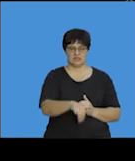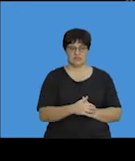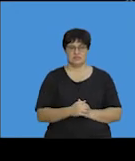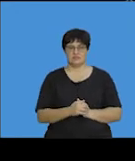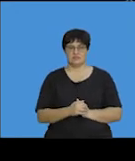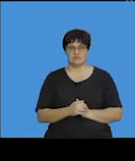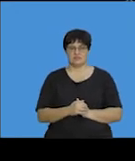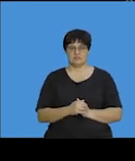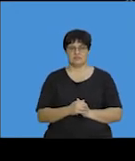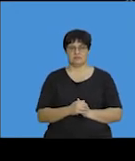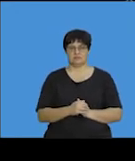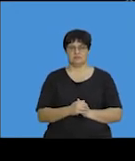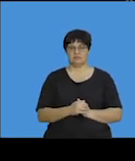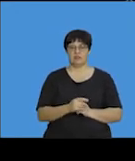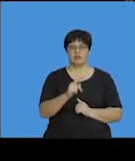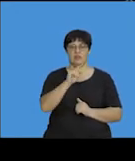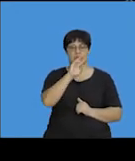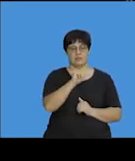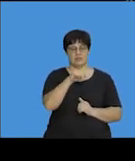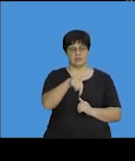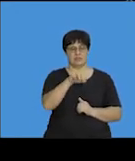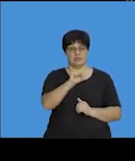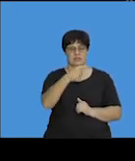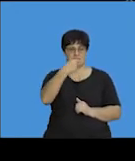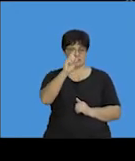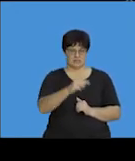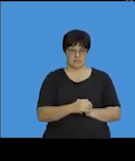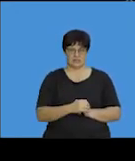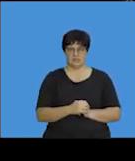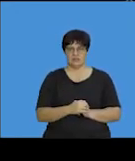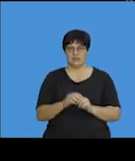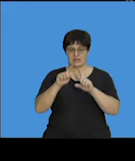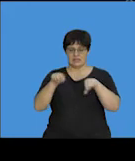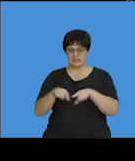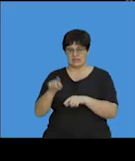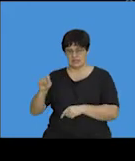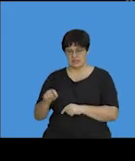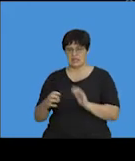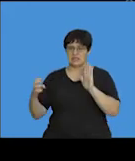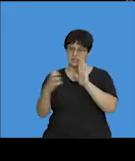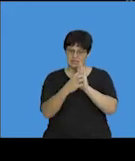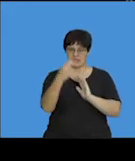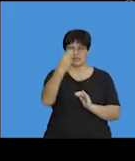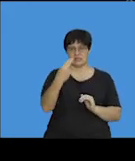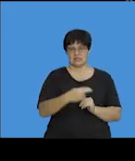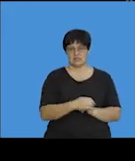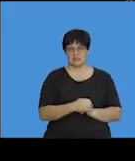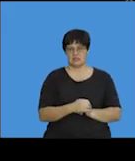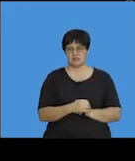Here's my velocity in meters per second. Delta t. It is a